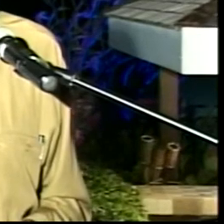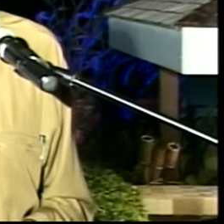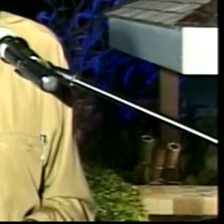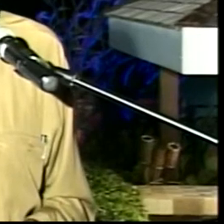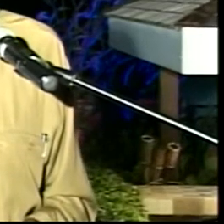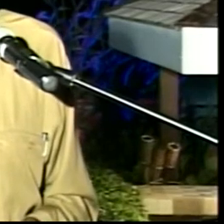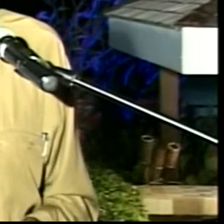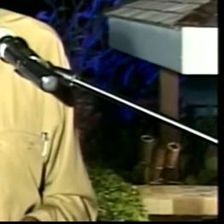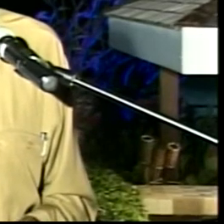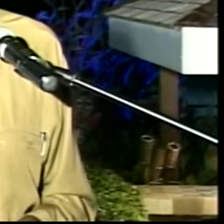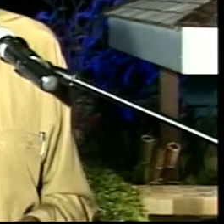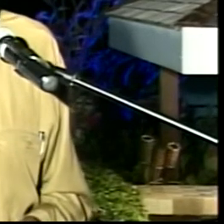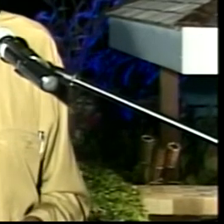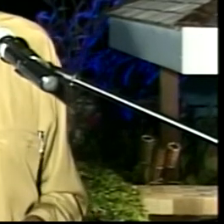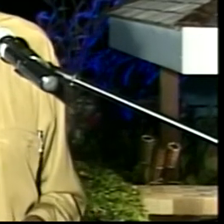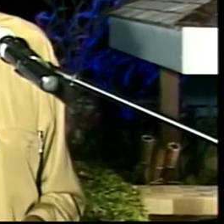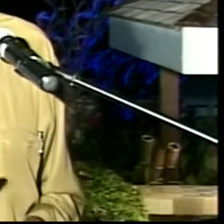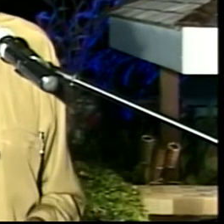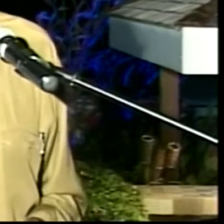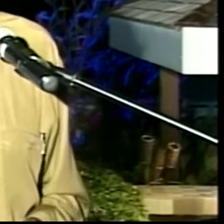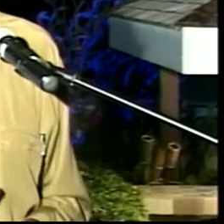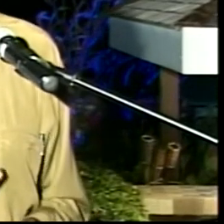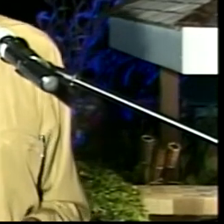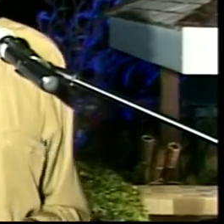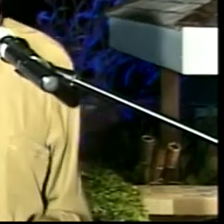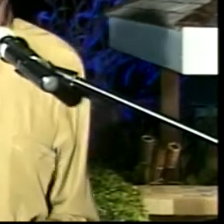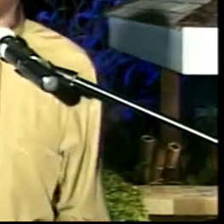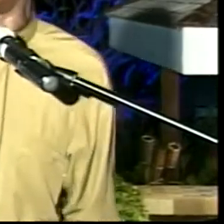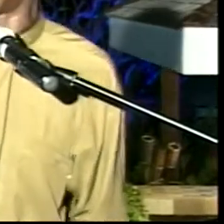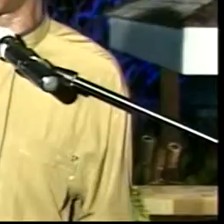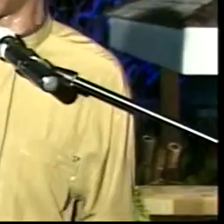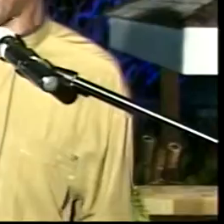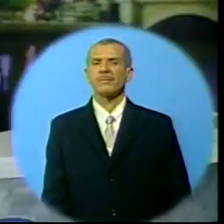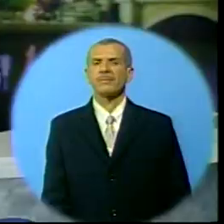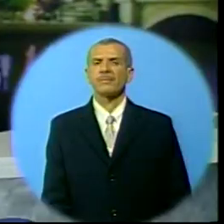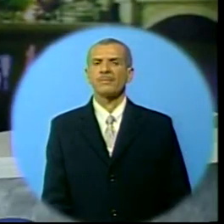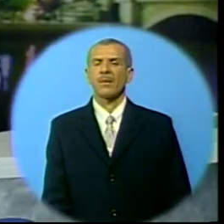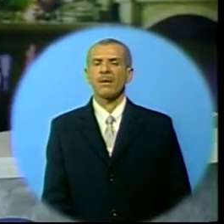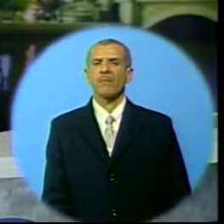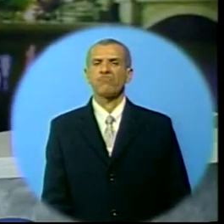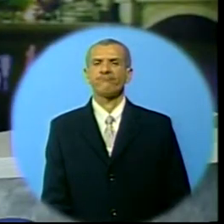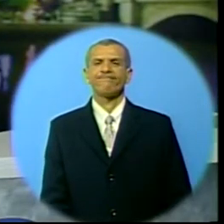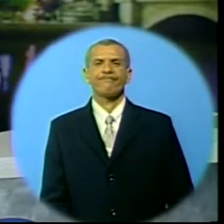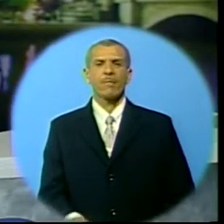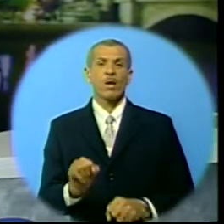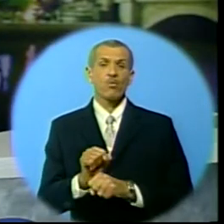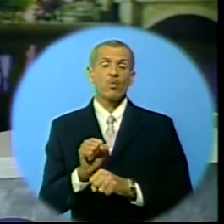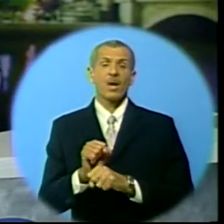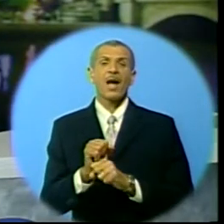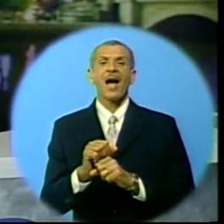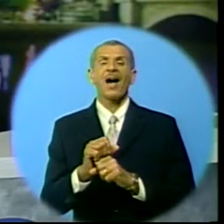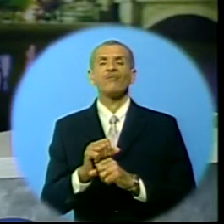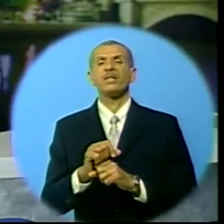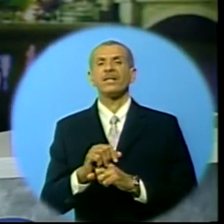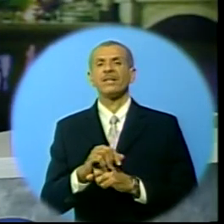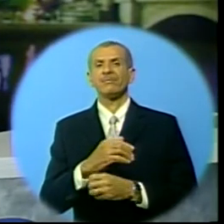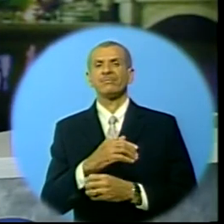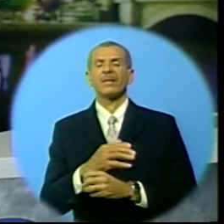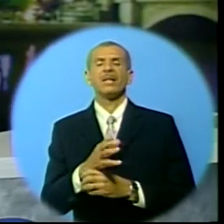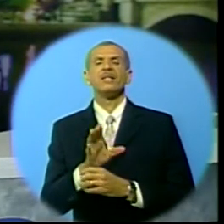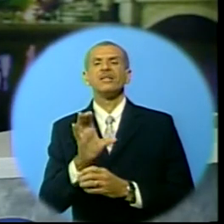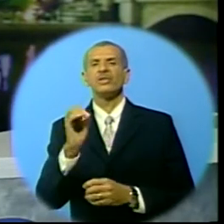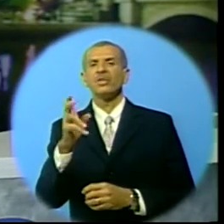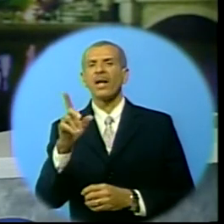maximum use of the diaspora, much more than we have, and beyond remittances. The work of the Child Care Board not only lies